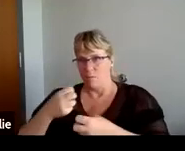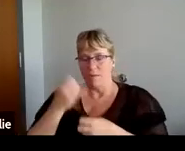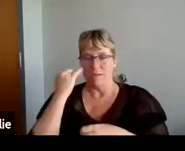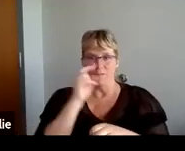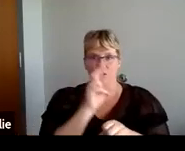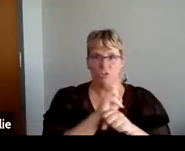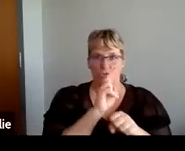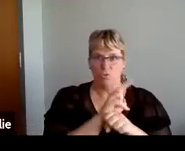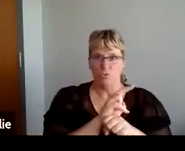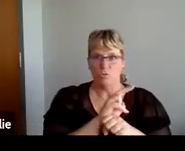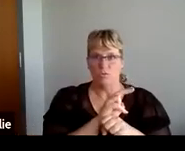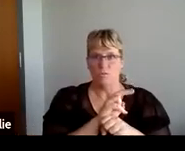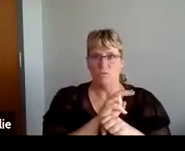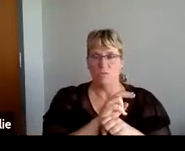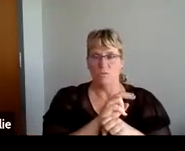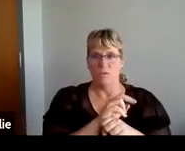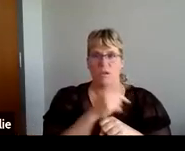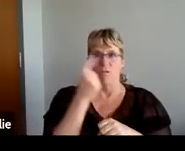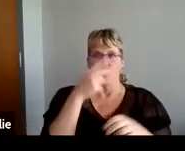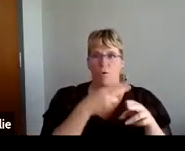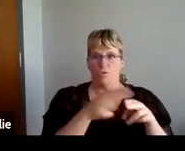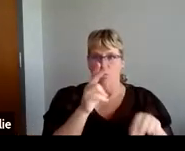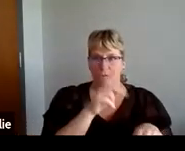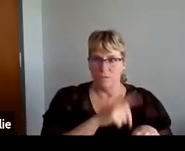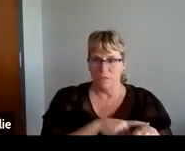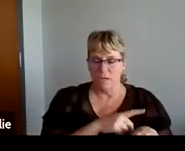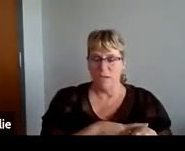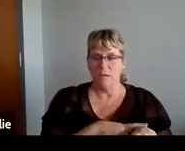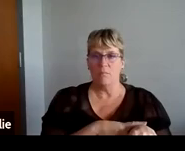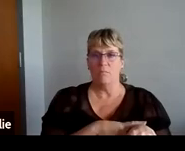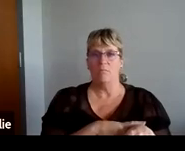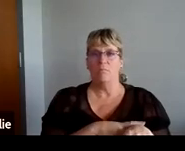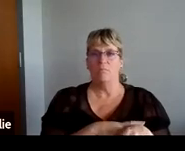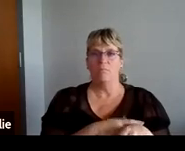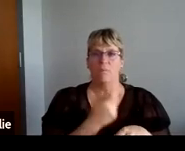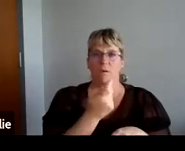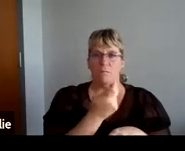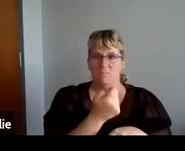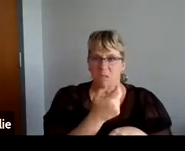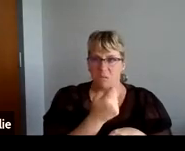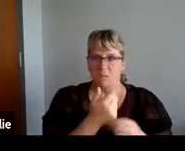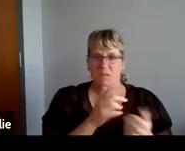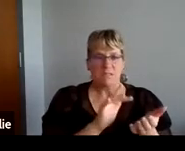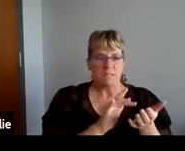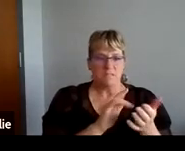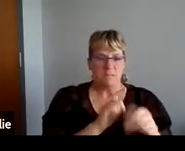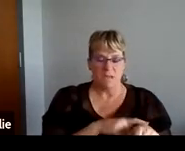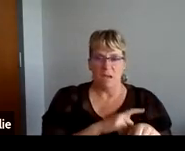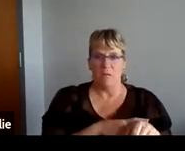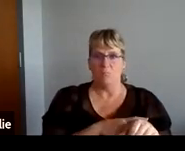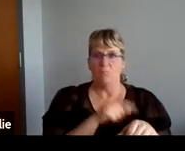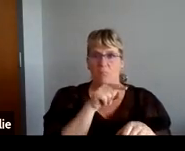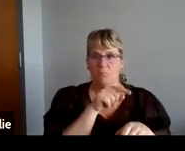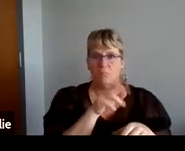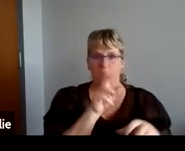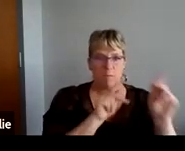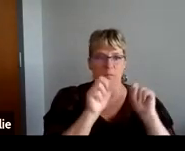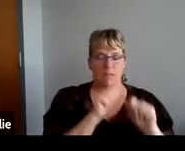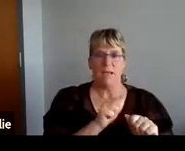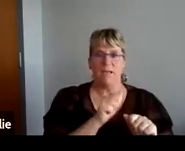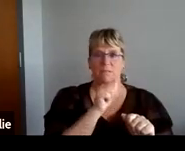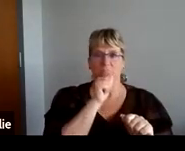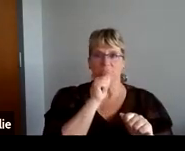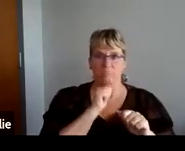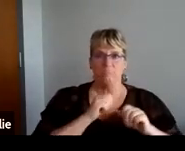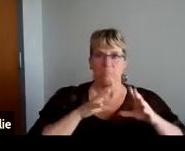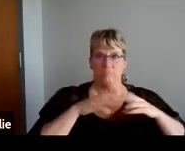an acute situation for short periods of time in minimal doses, more than likely individuals can tolerate that.